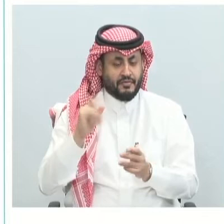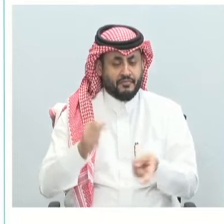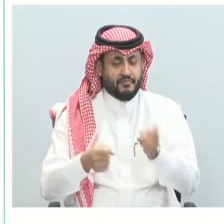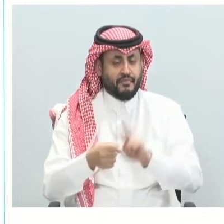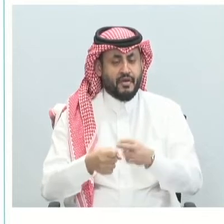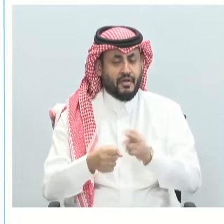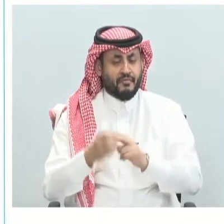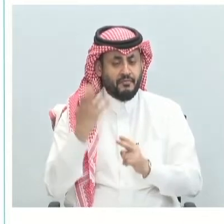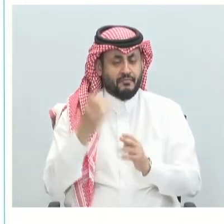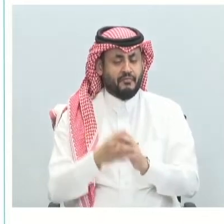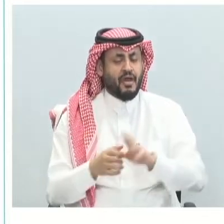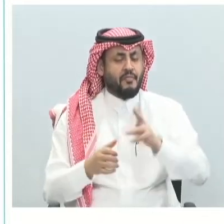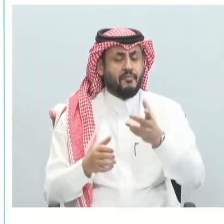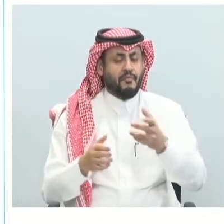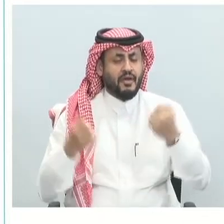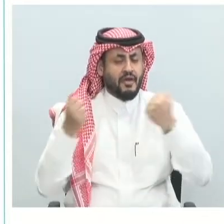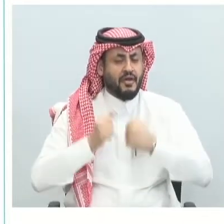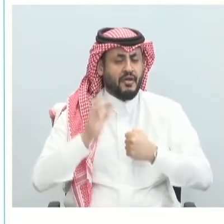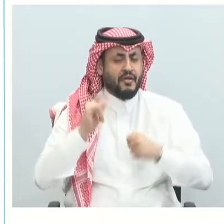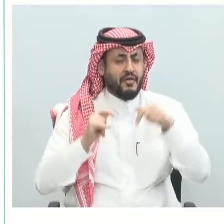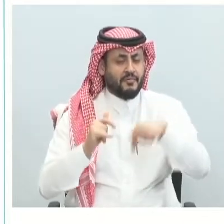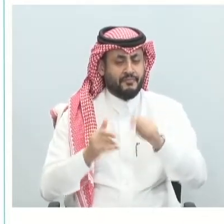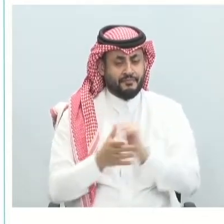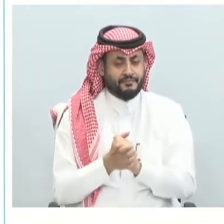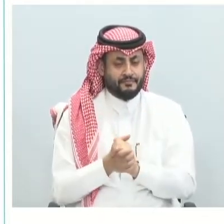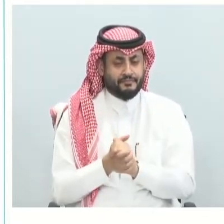green. Who is wearing green today?